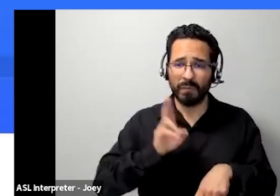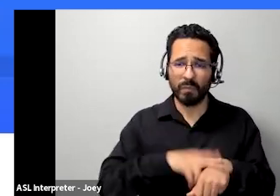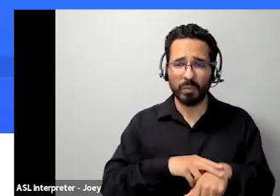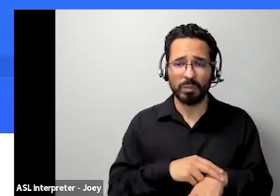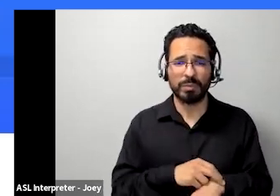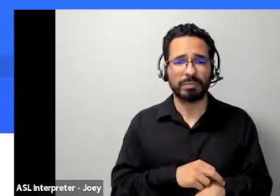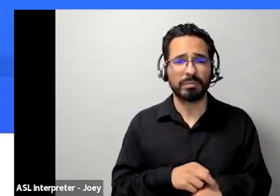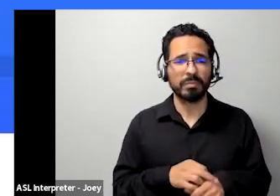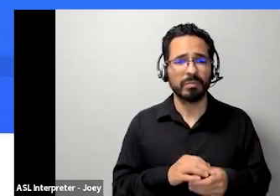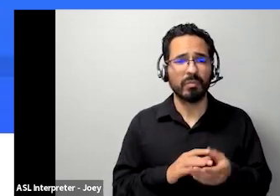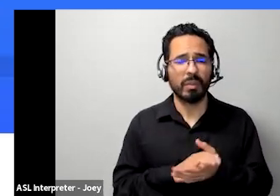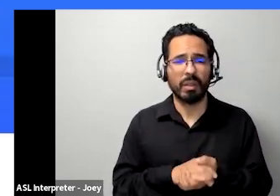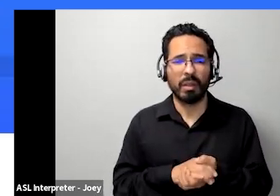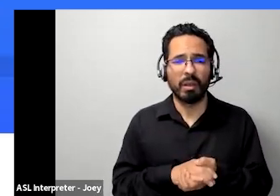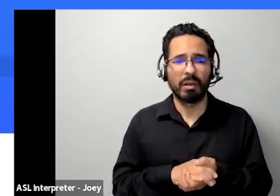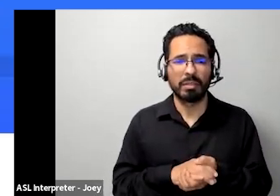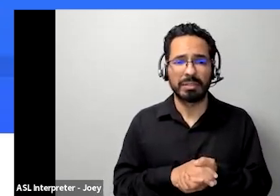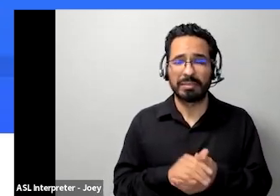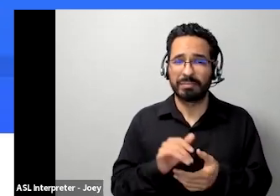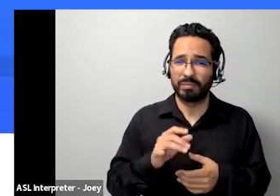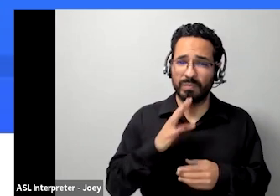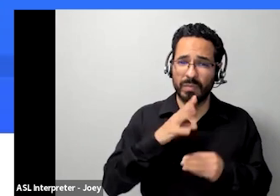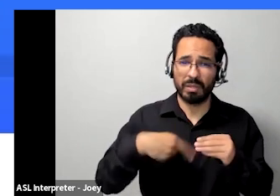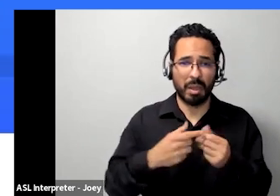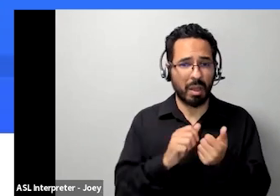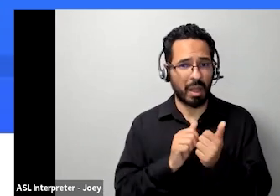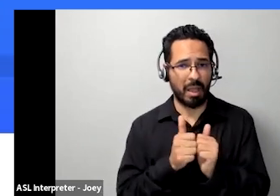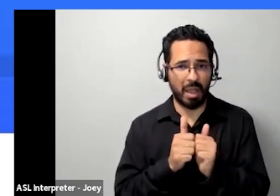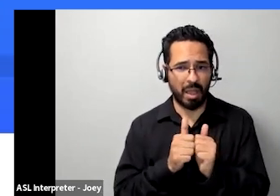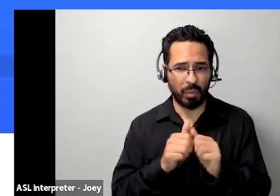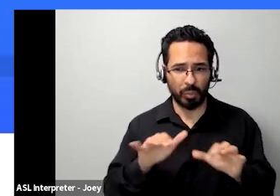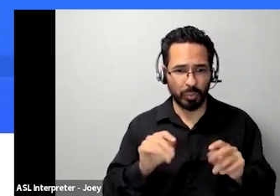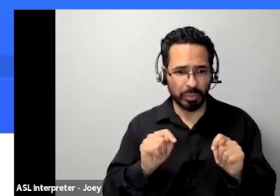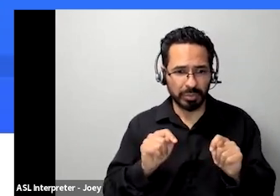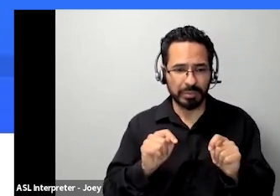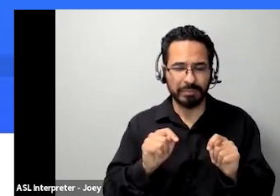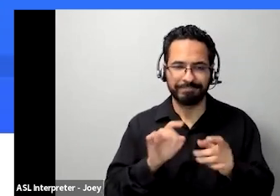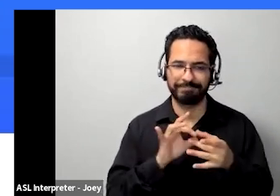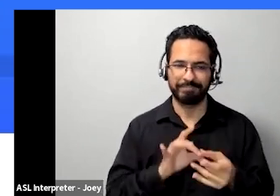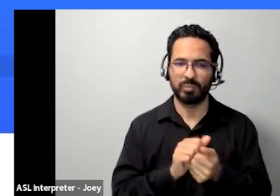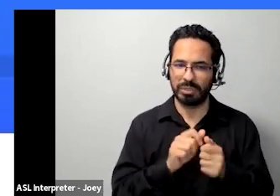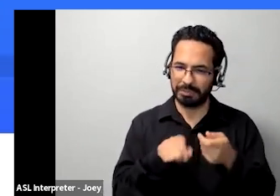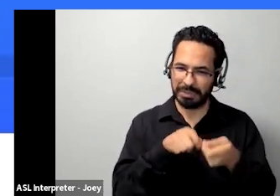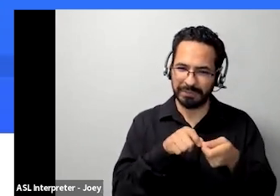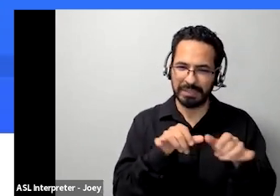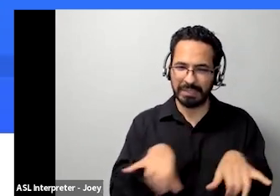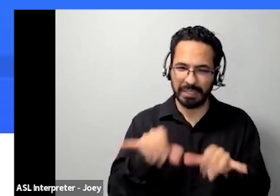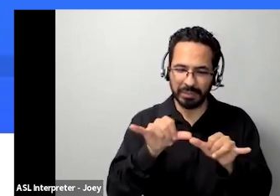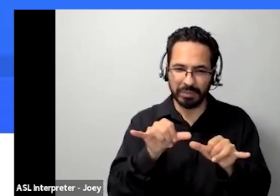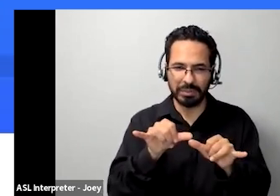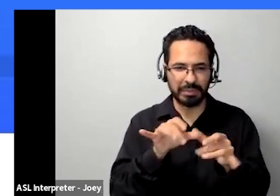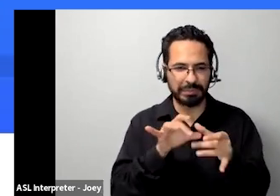the, when we talked about how are we doing this, we have to have specific standards that of course ties to the policy, but you don't have